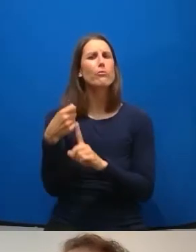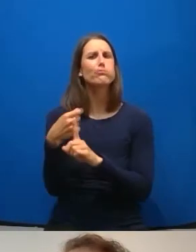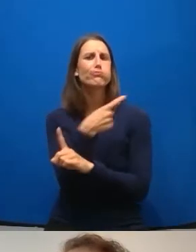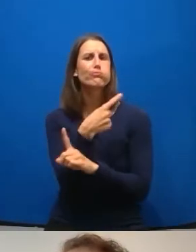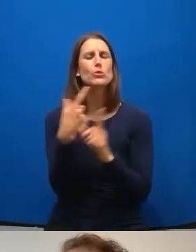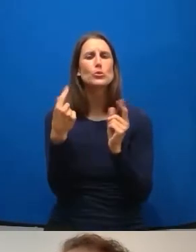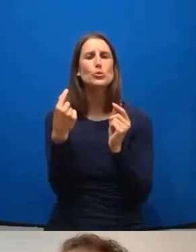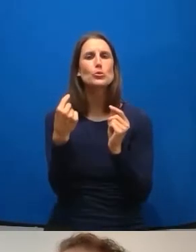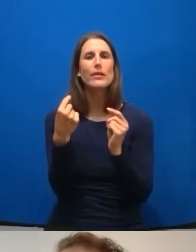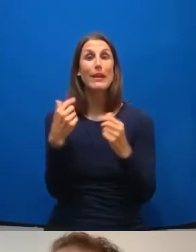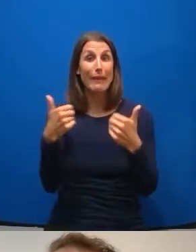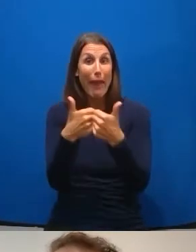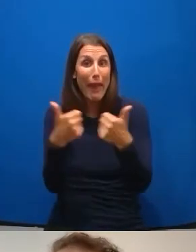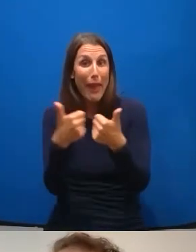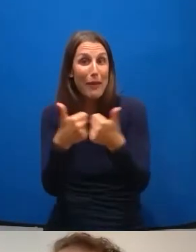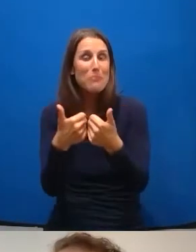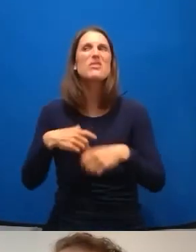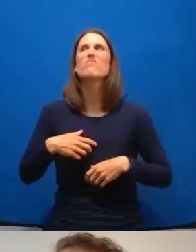like fun to do at home.